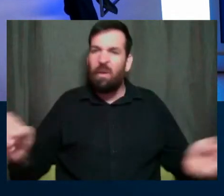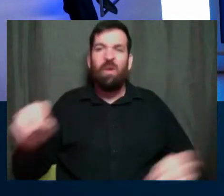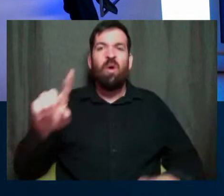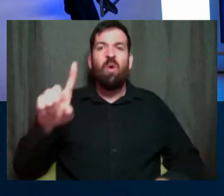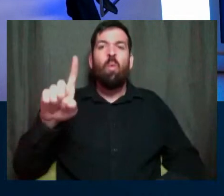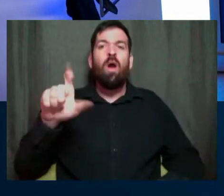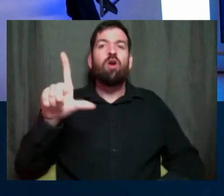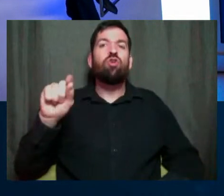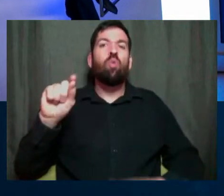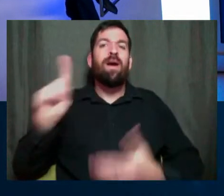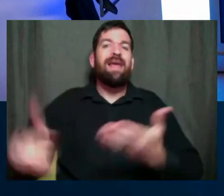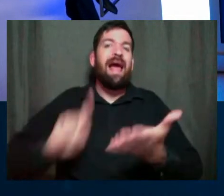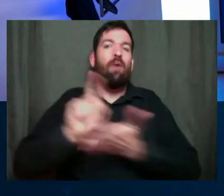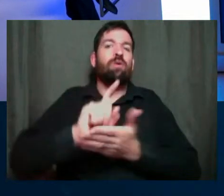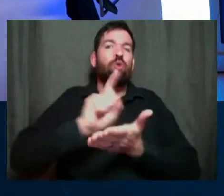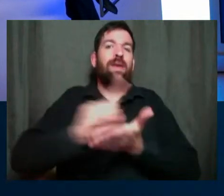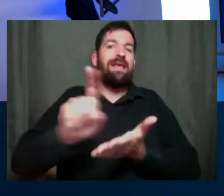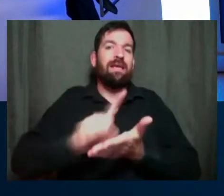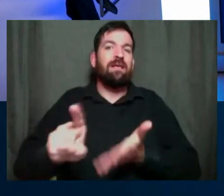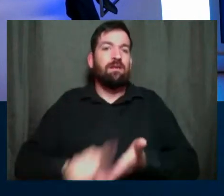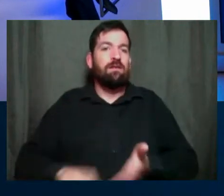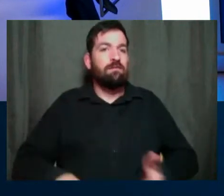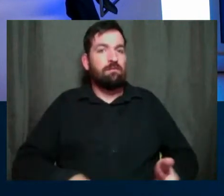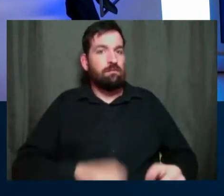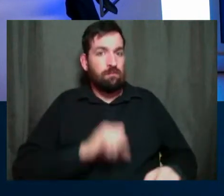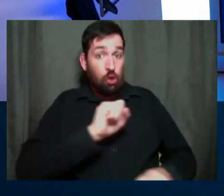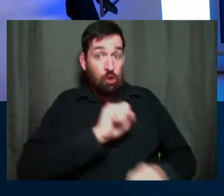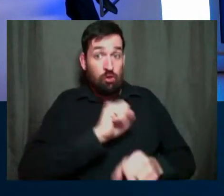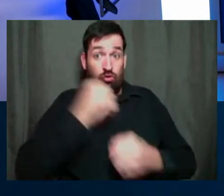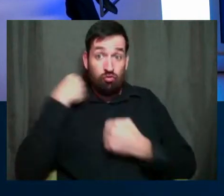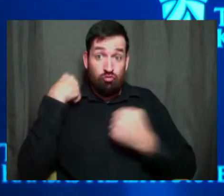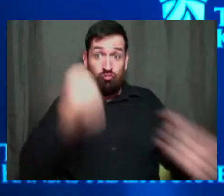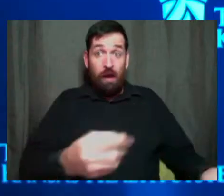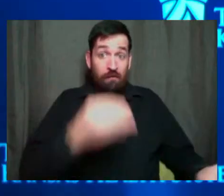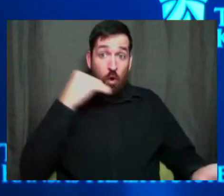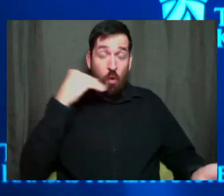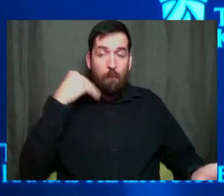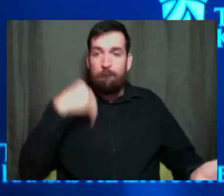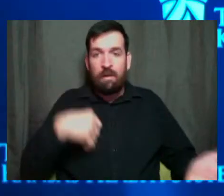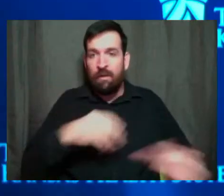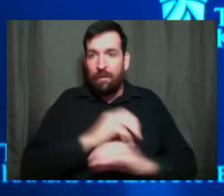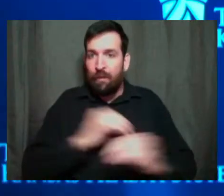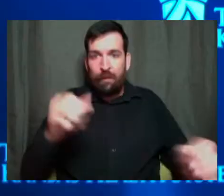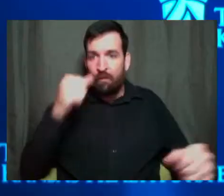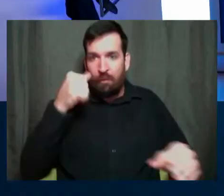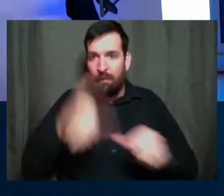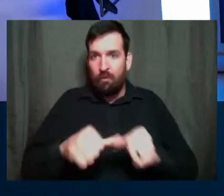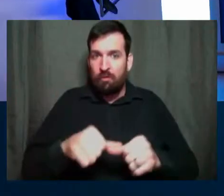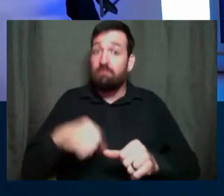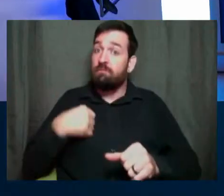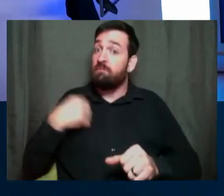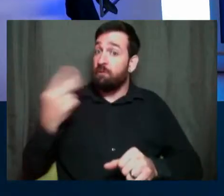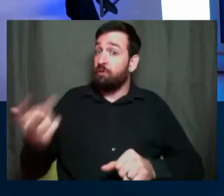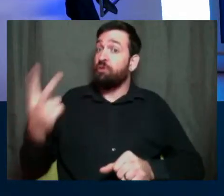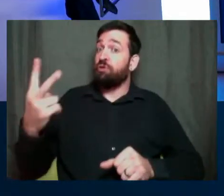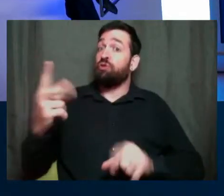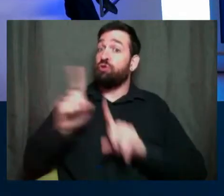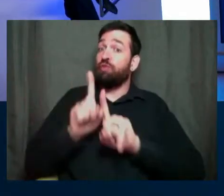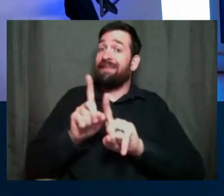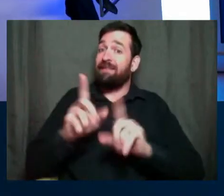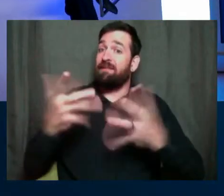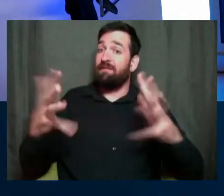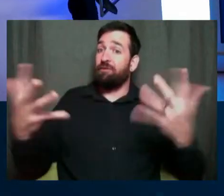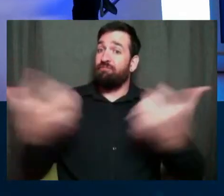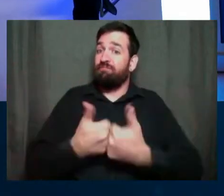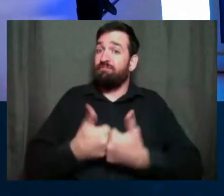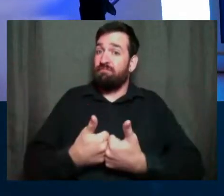drive home, and then you would not remember I driving know. home. Well, I yeah, know. a lot of people actually did have car accidents driving home. I know of especially two college residents stuff. that had an accident Yeah. driving home after their